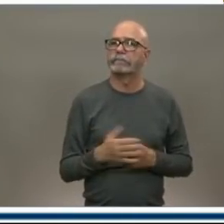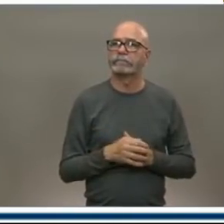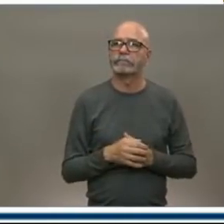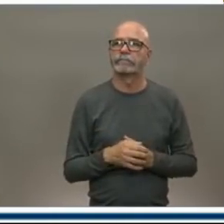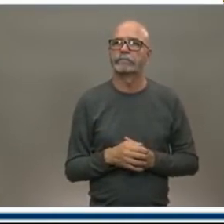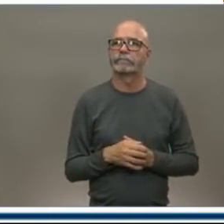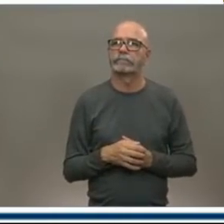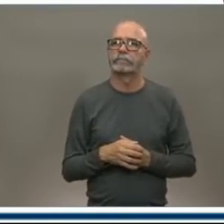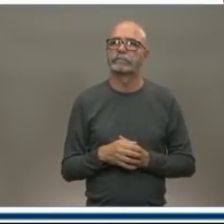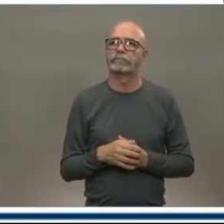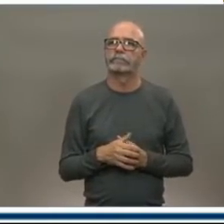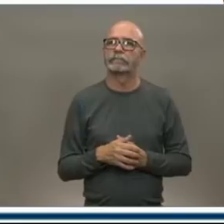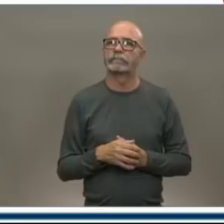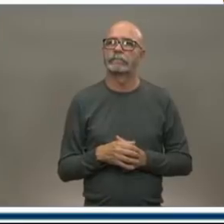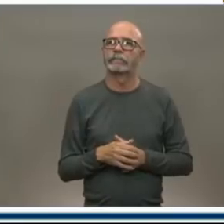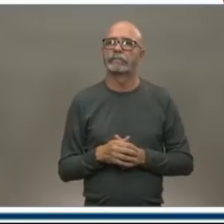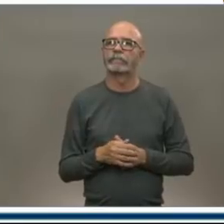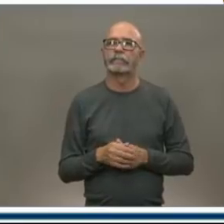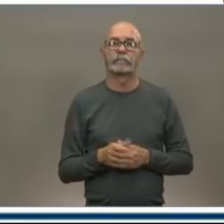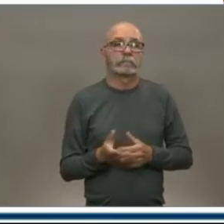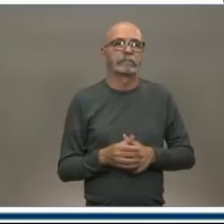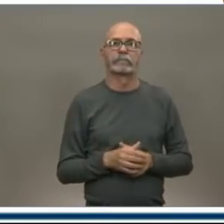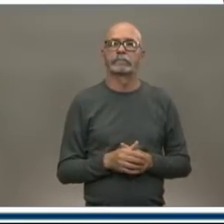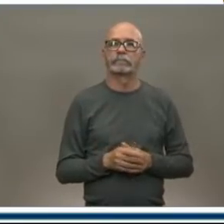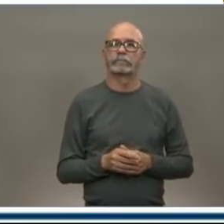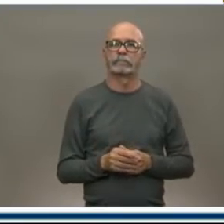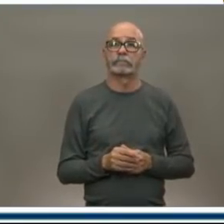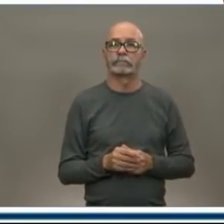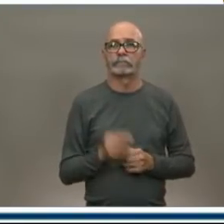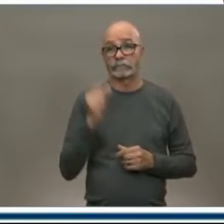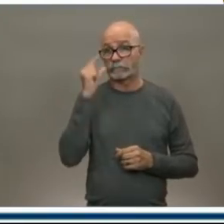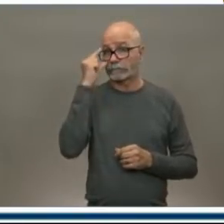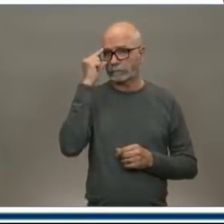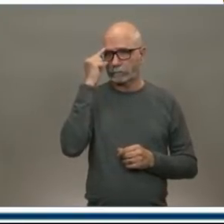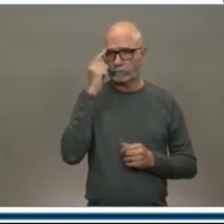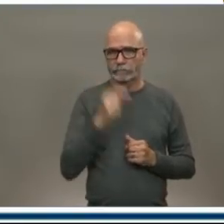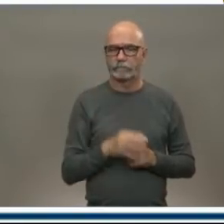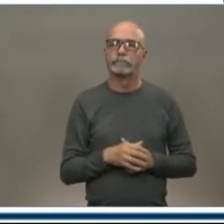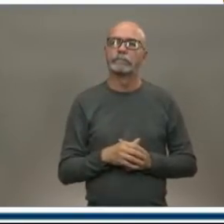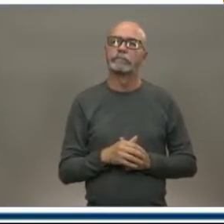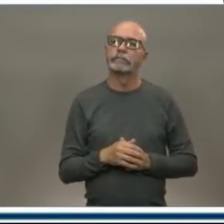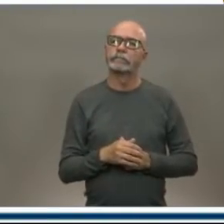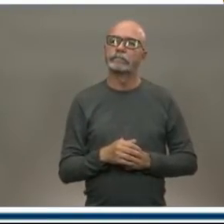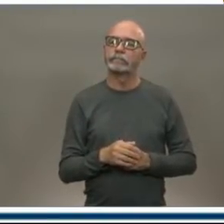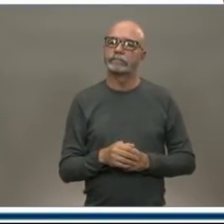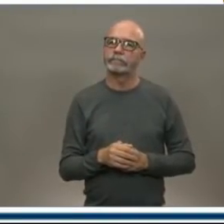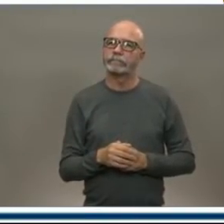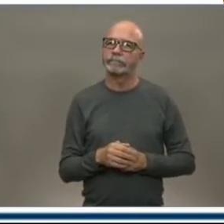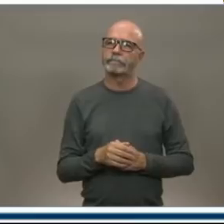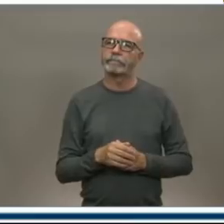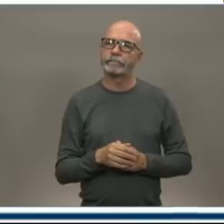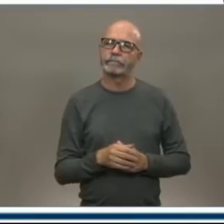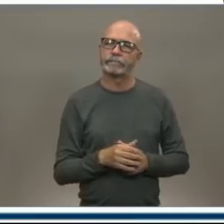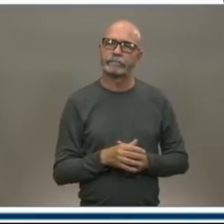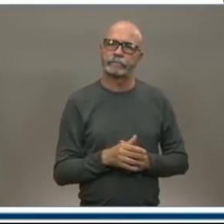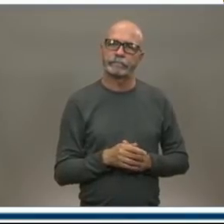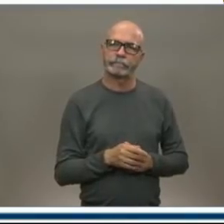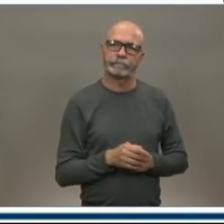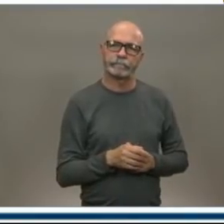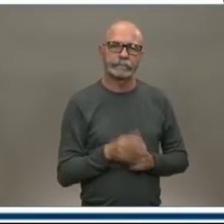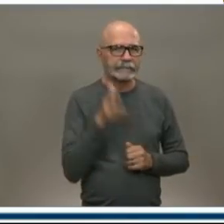spread. I'm wondering if you could elaborate more on what you know and why you don't